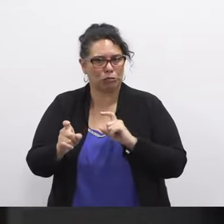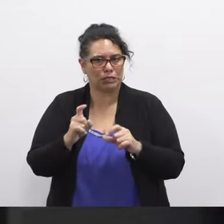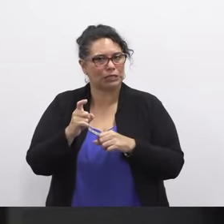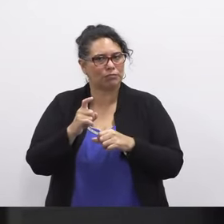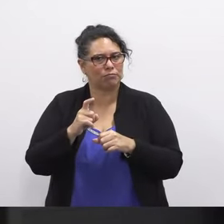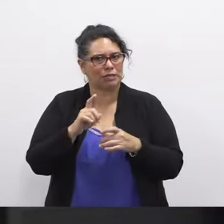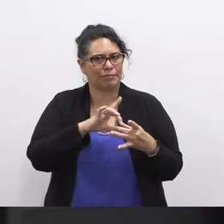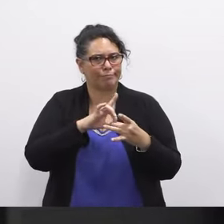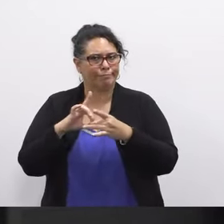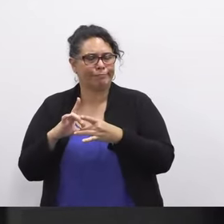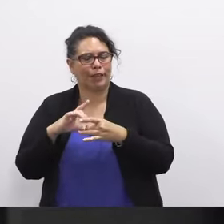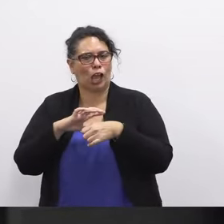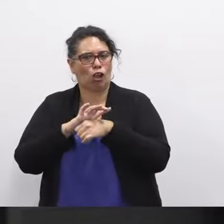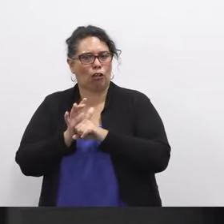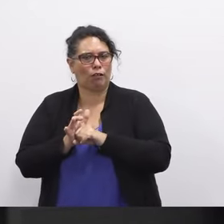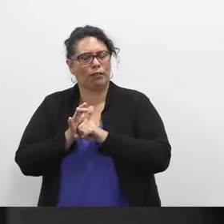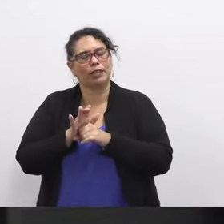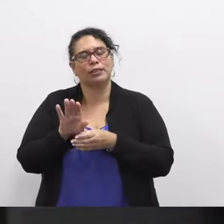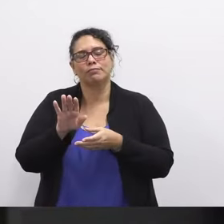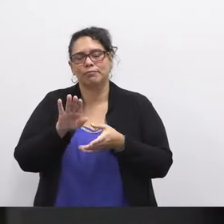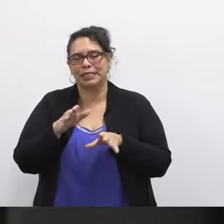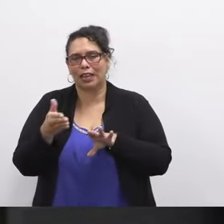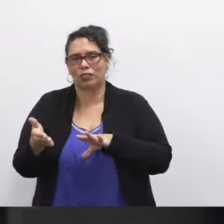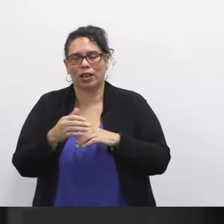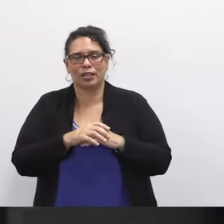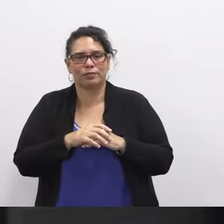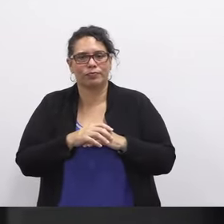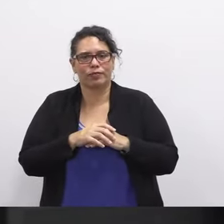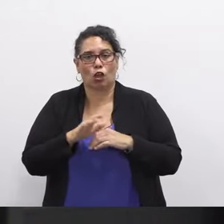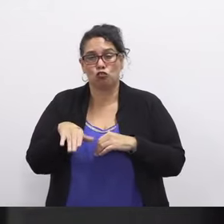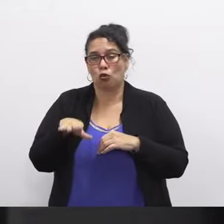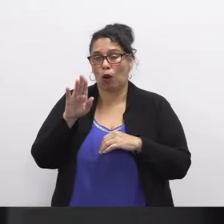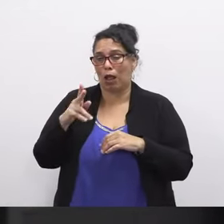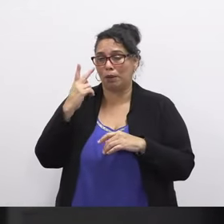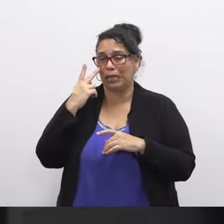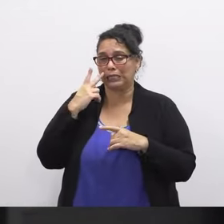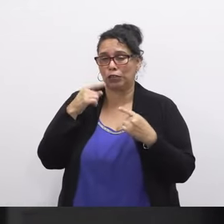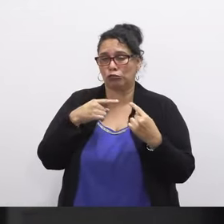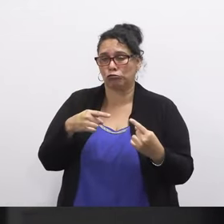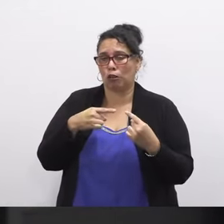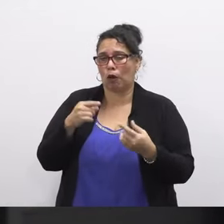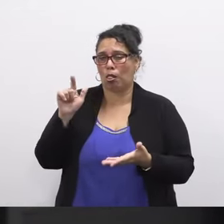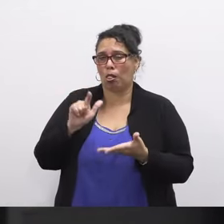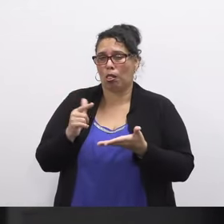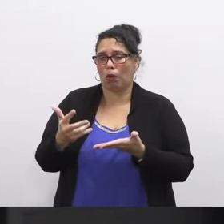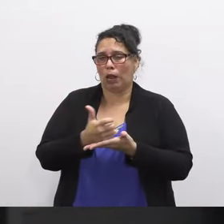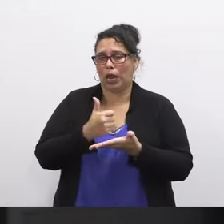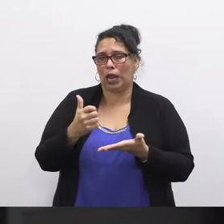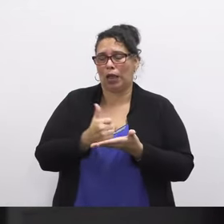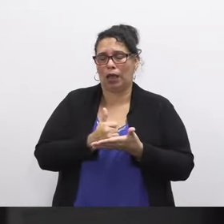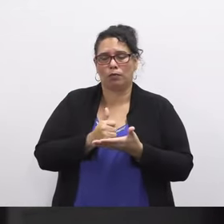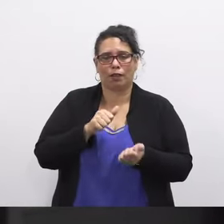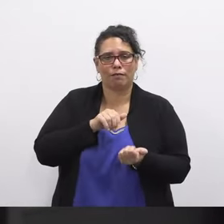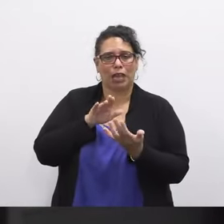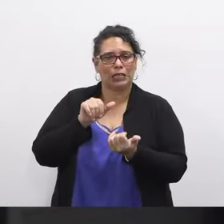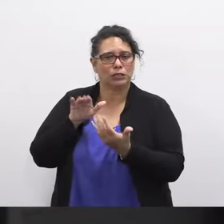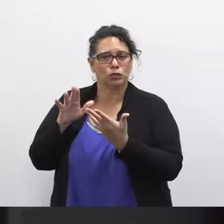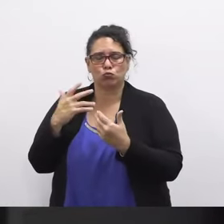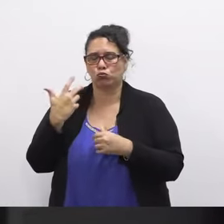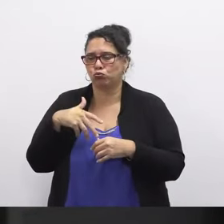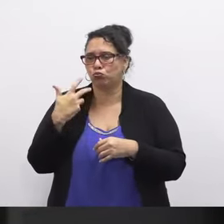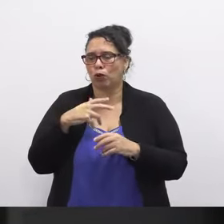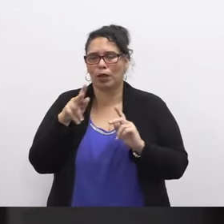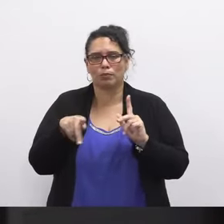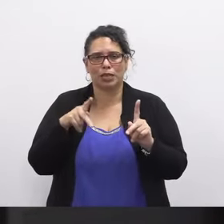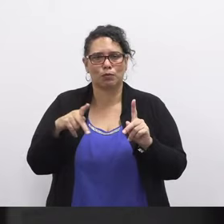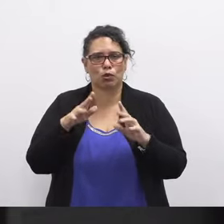affect minority low-income communities. Growing up, I have seen the struggles faced by all sorts of people worldwide, whether it's during